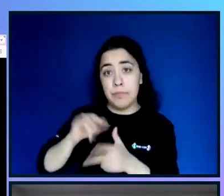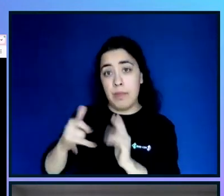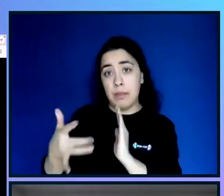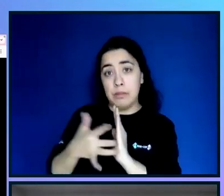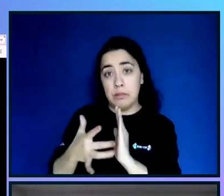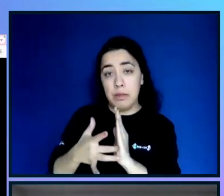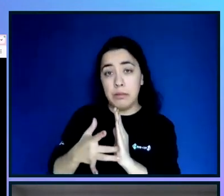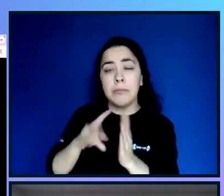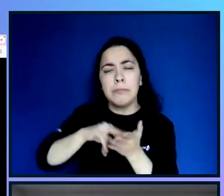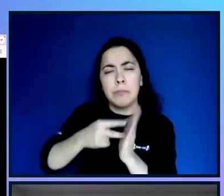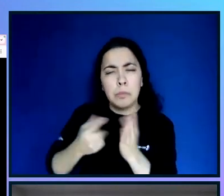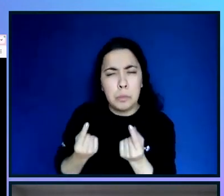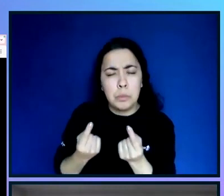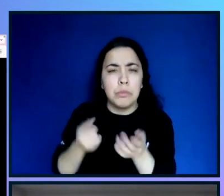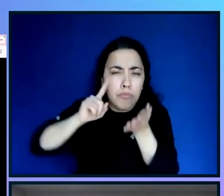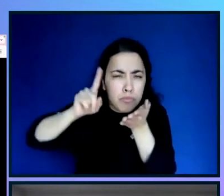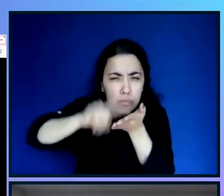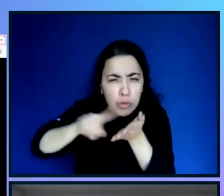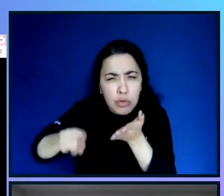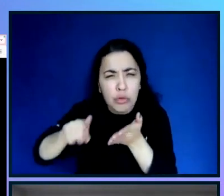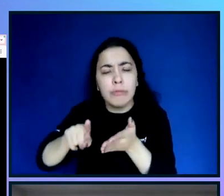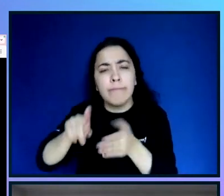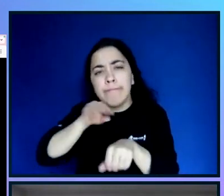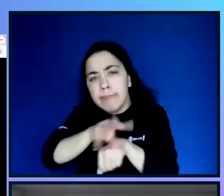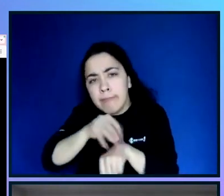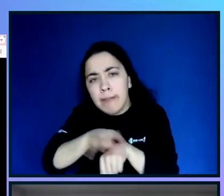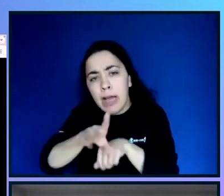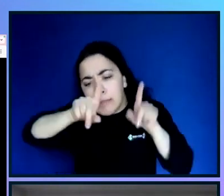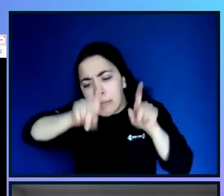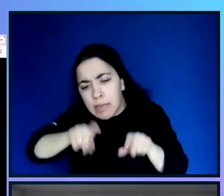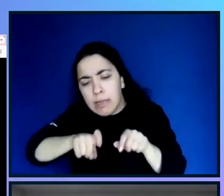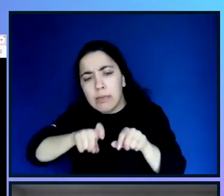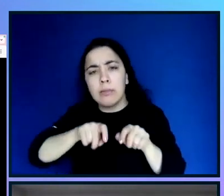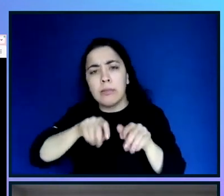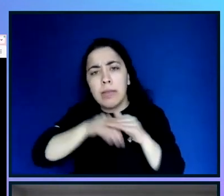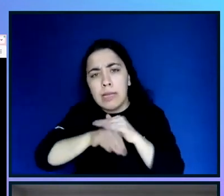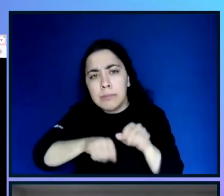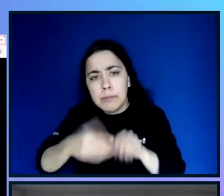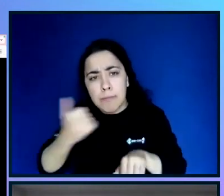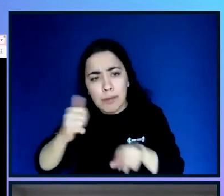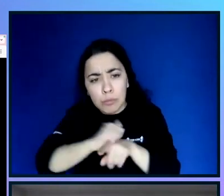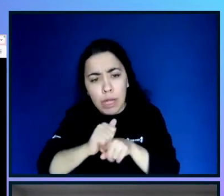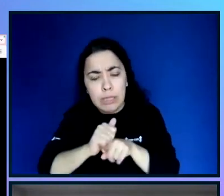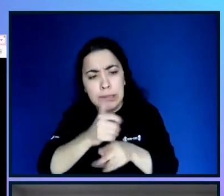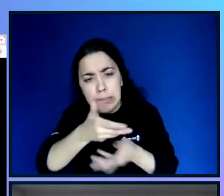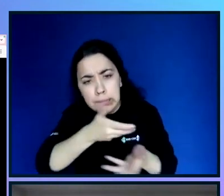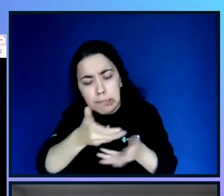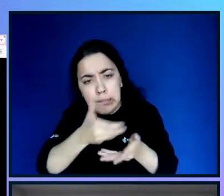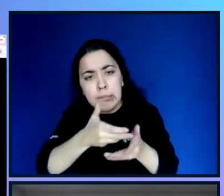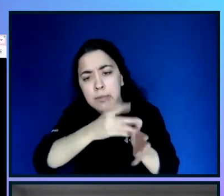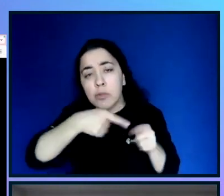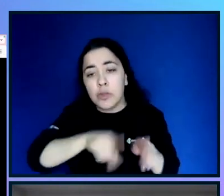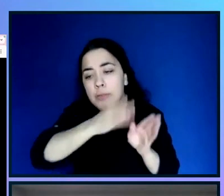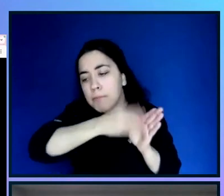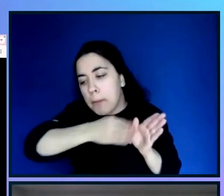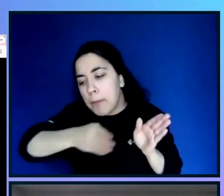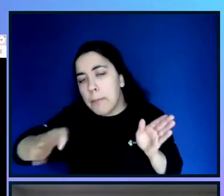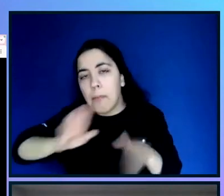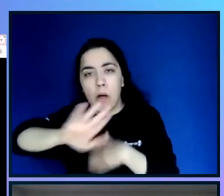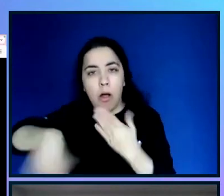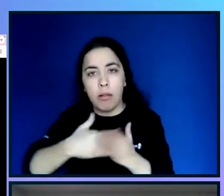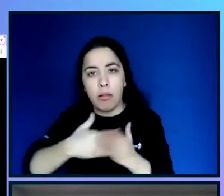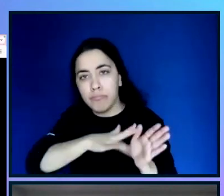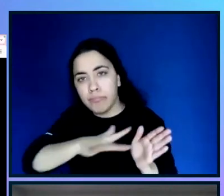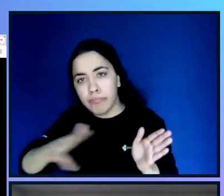help research, advise, test, and support accessibility best practices in all phases of the product lifecycle. In the